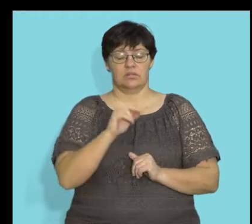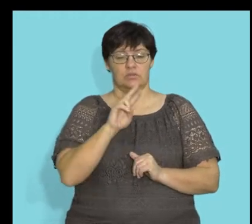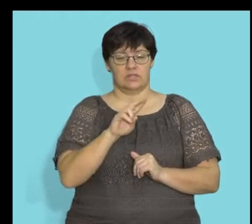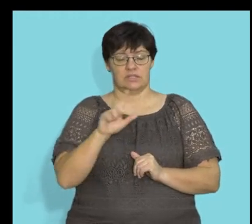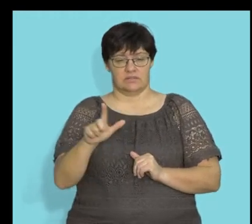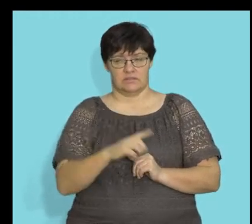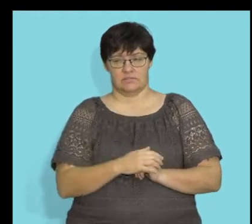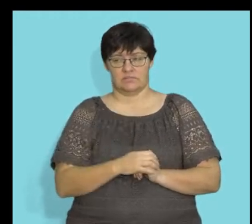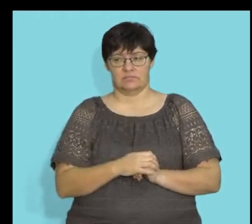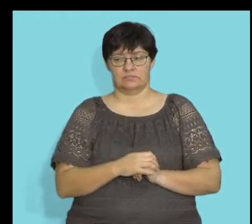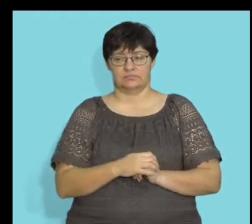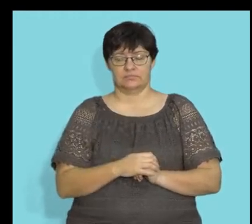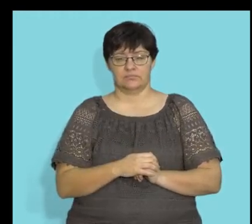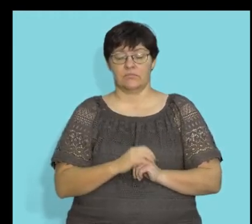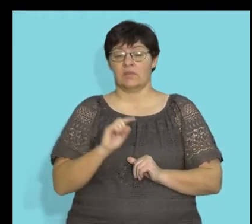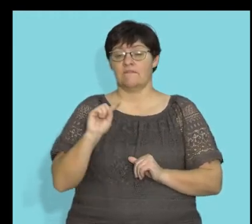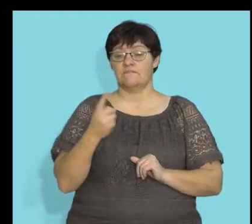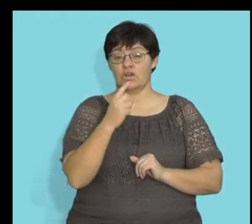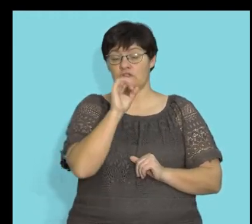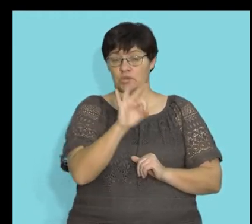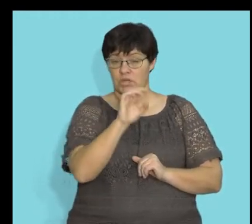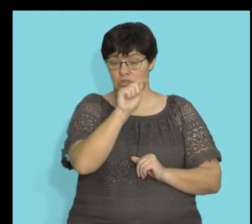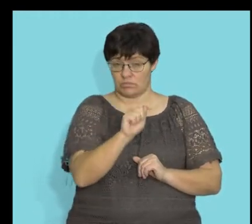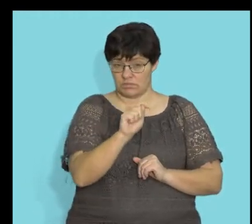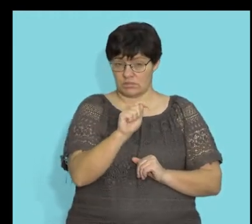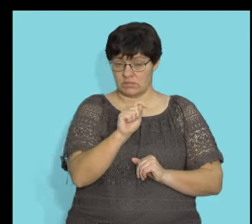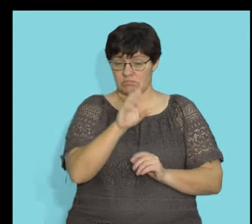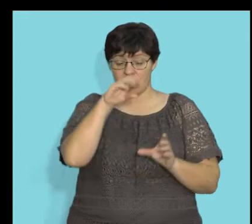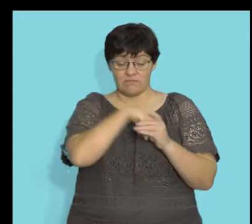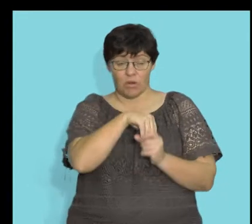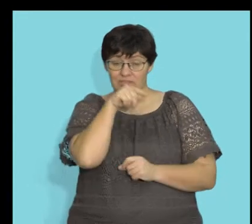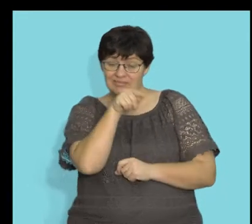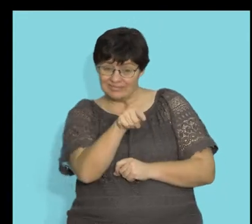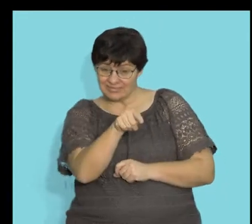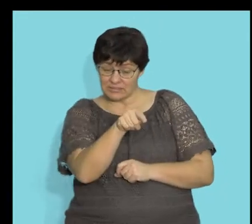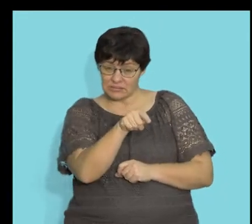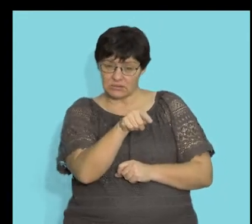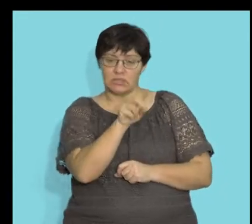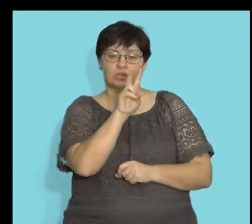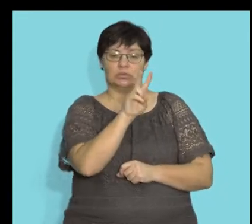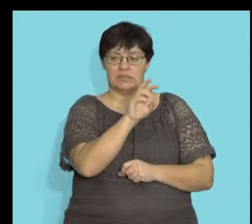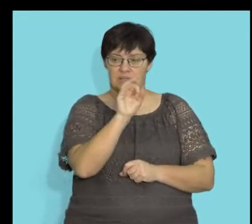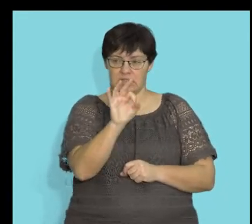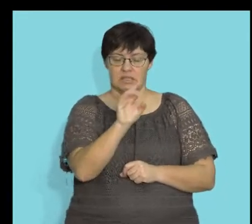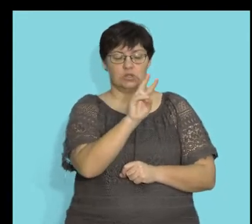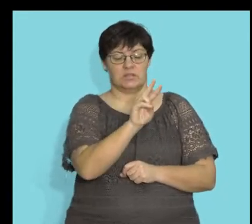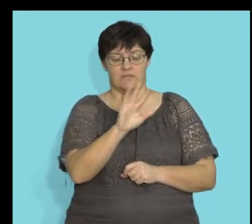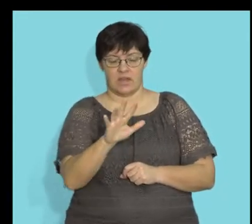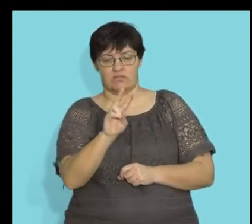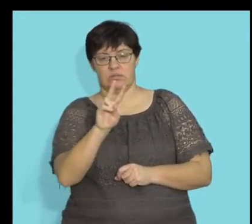me 27. So the first three terms involved in the sum are